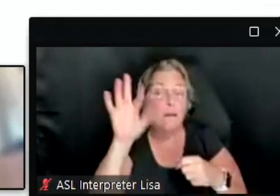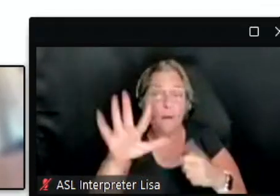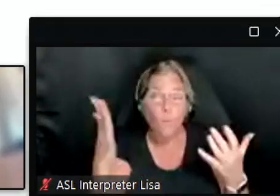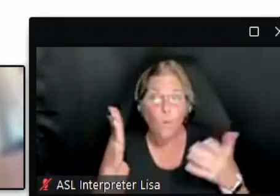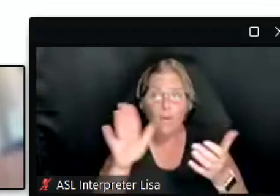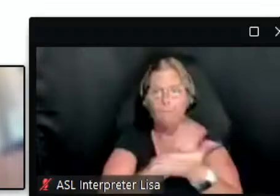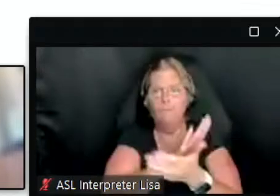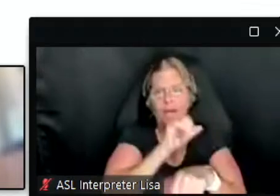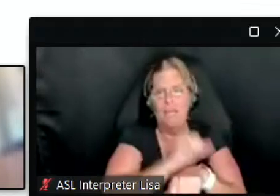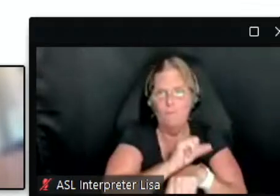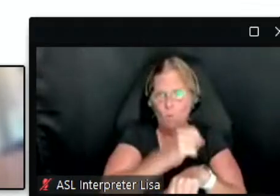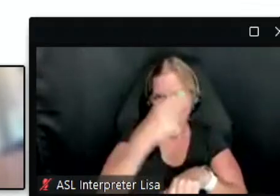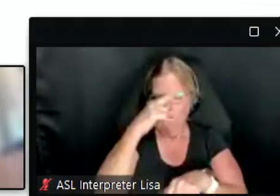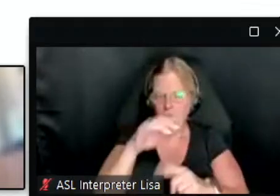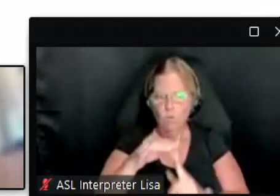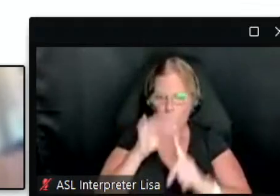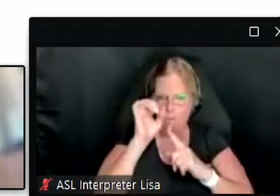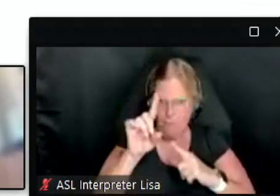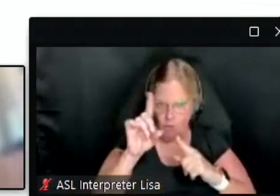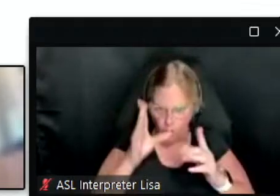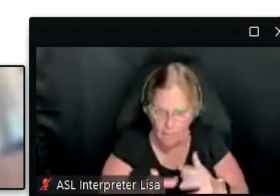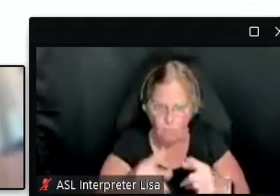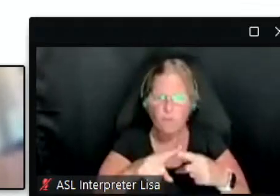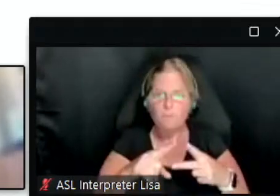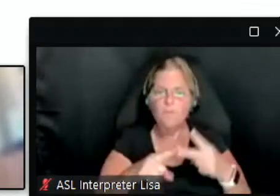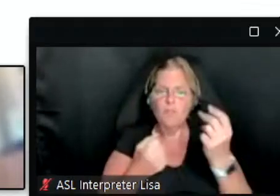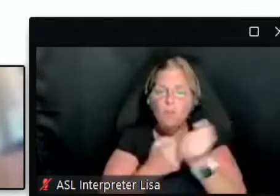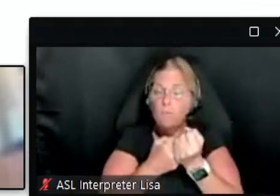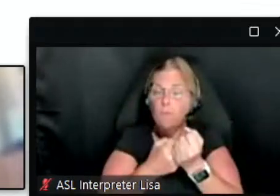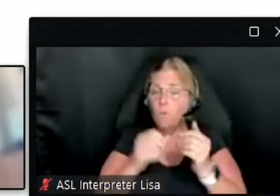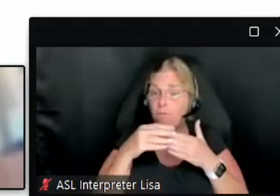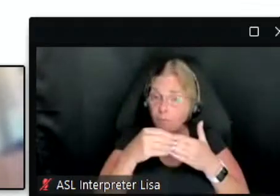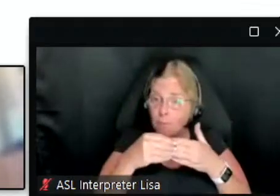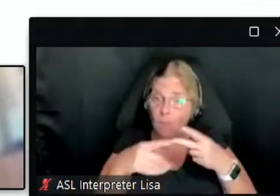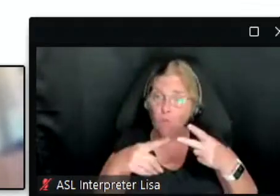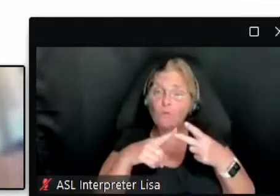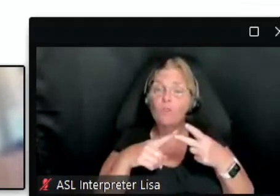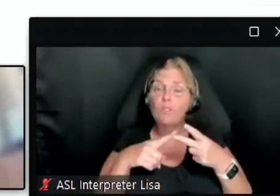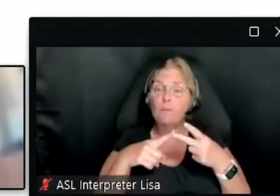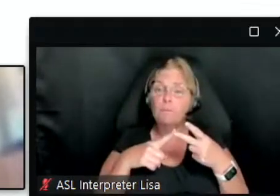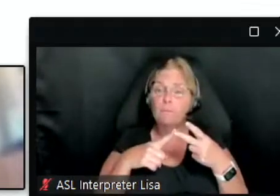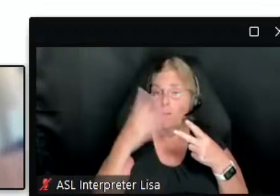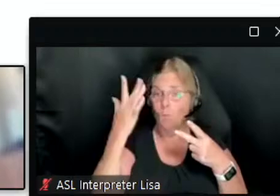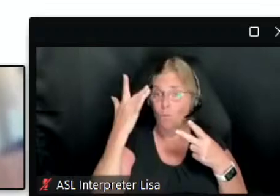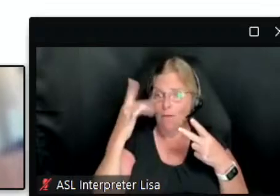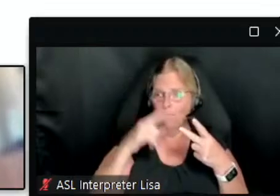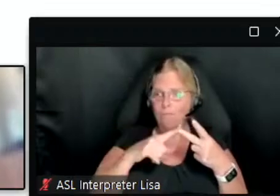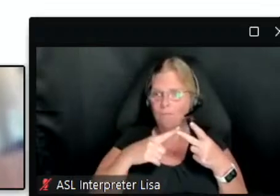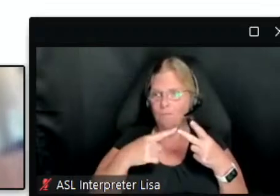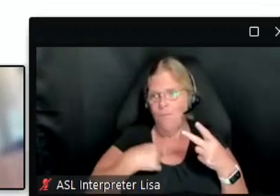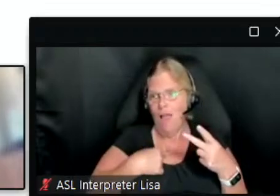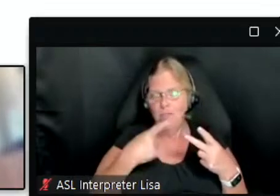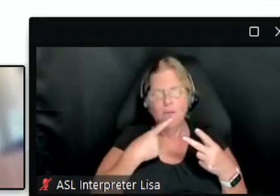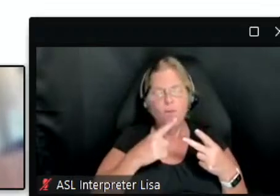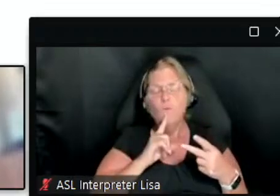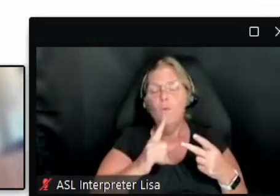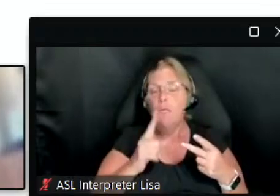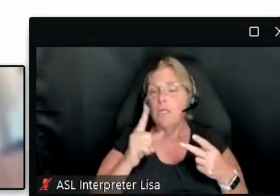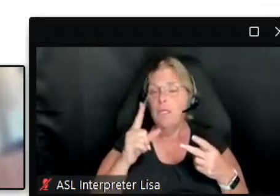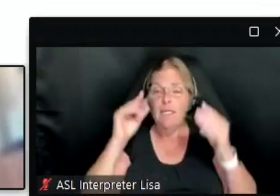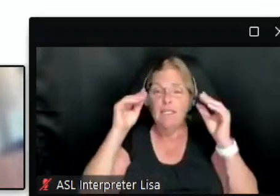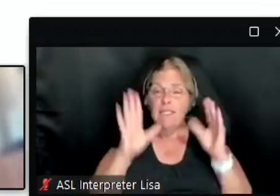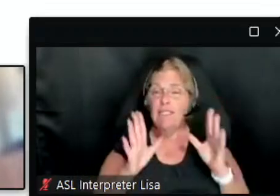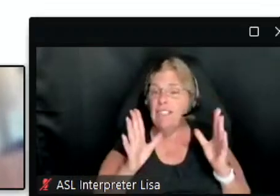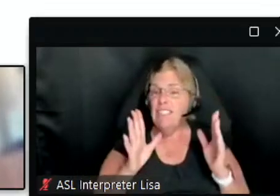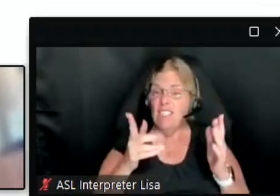special educators, support from leadership, because I said like the most helpful teacher is at